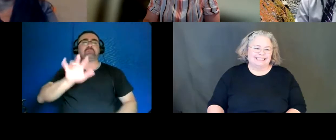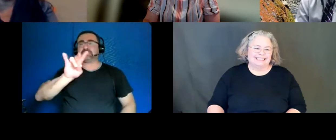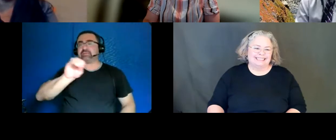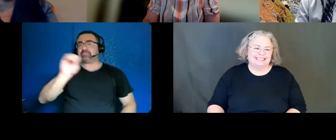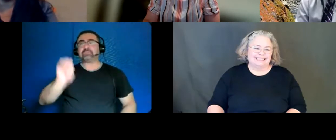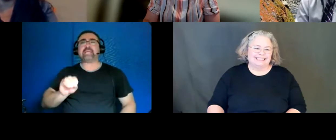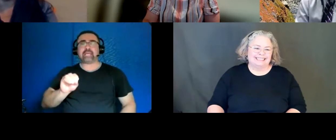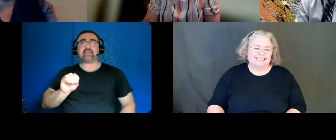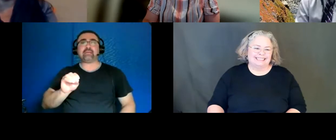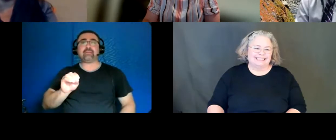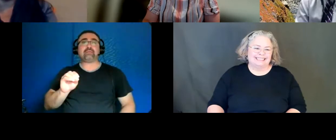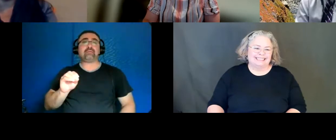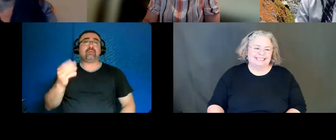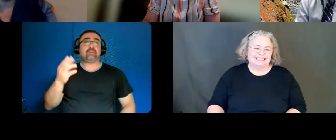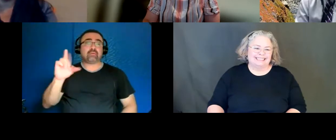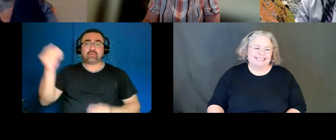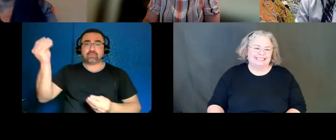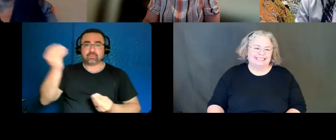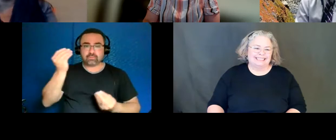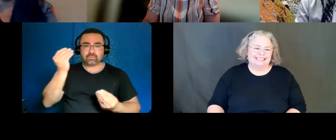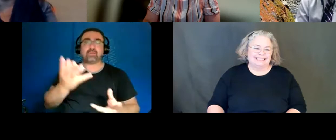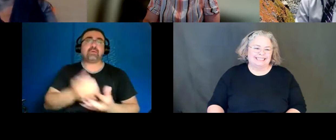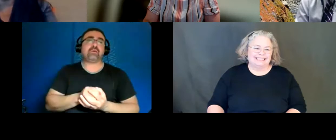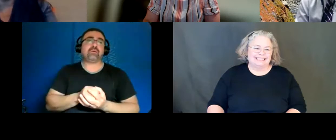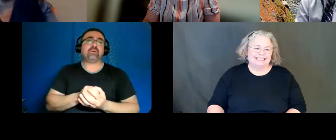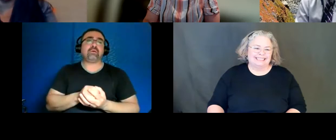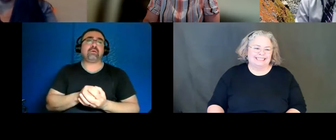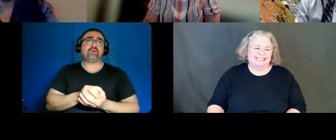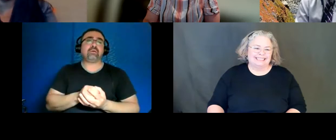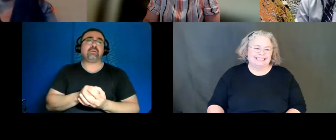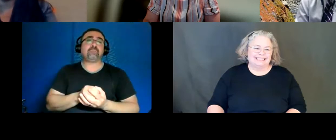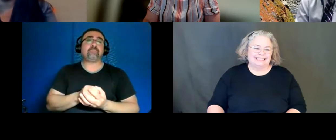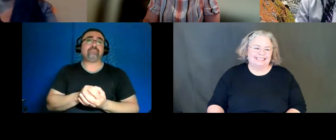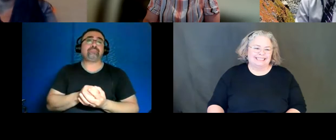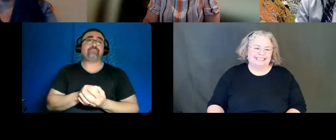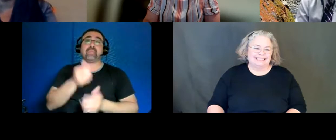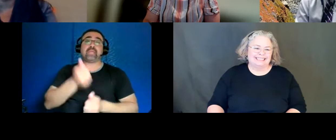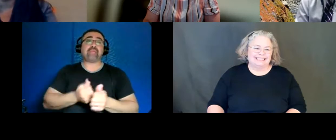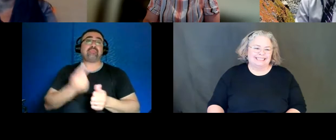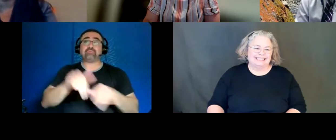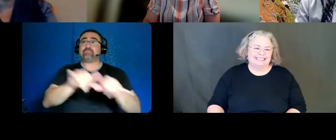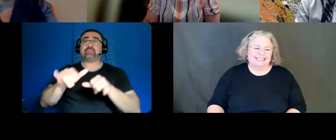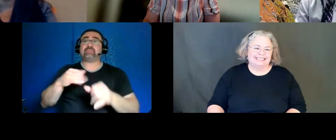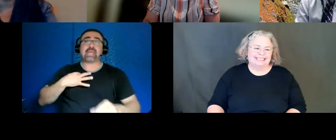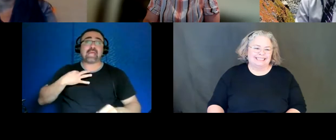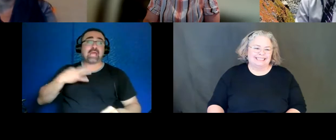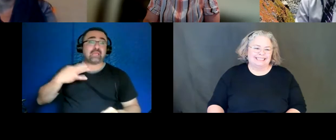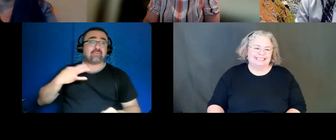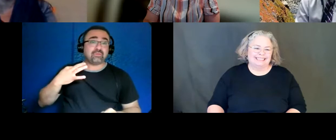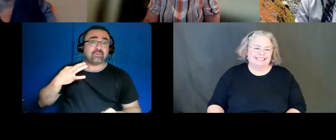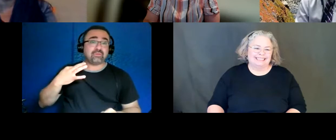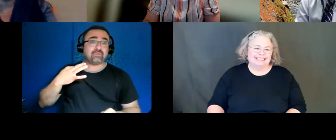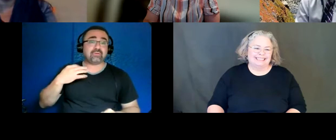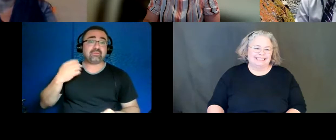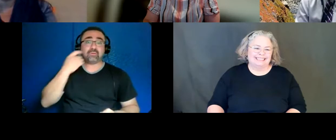We've also heard reports about everybody being eligible for third